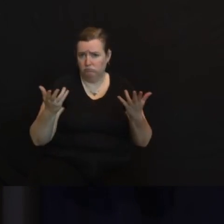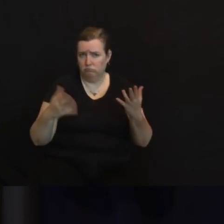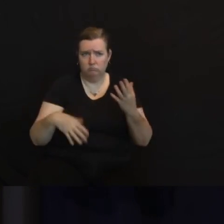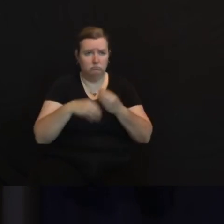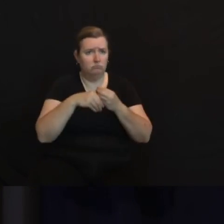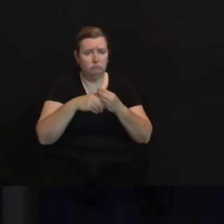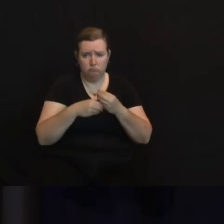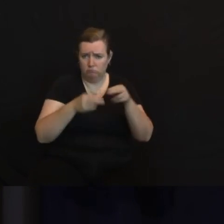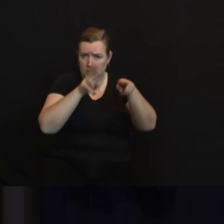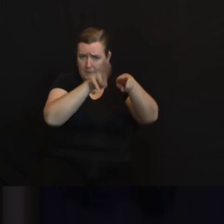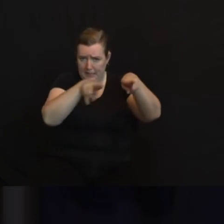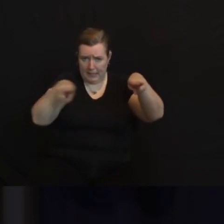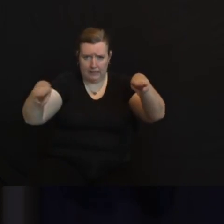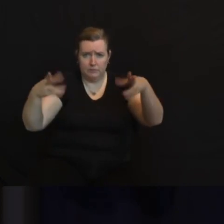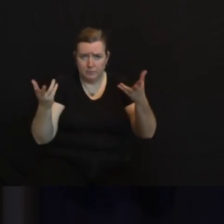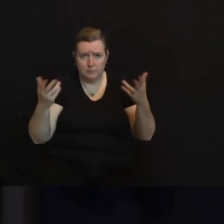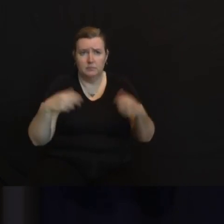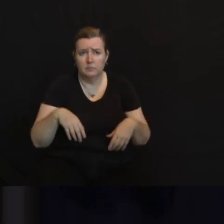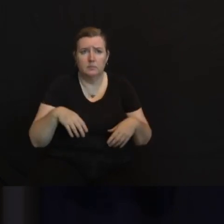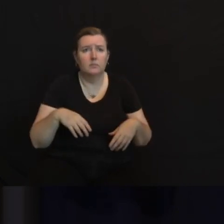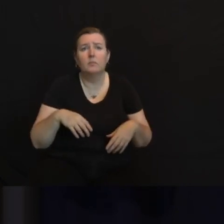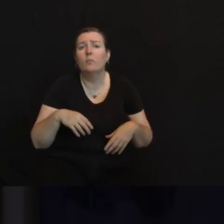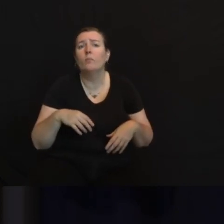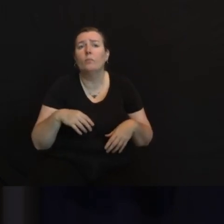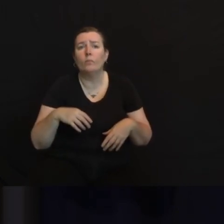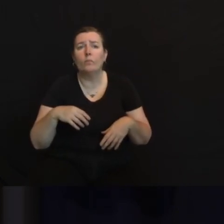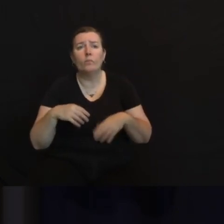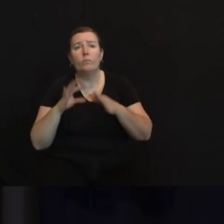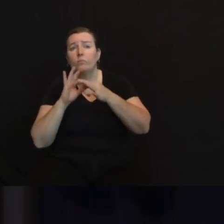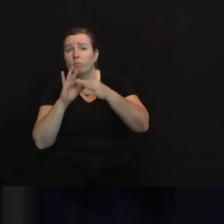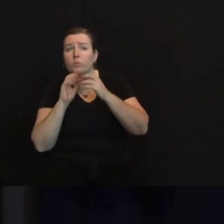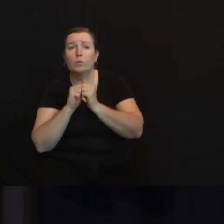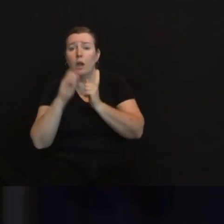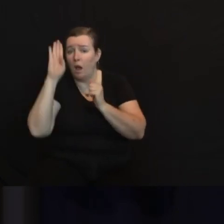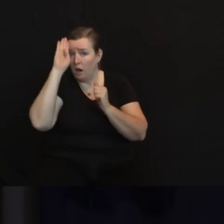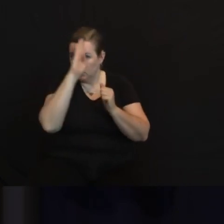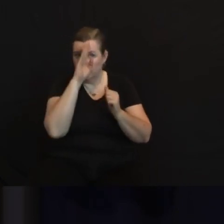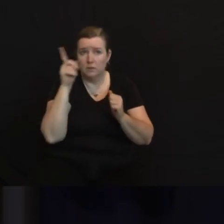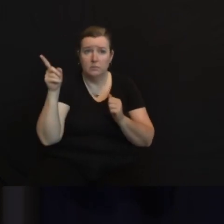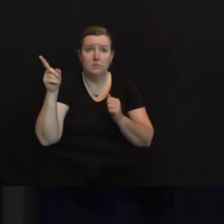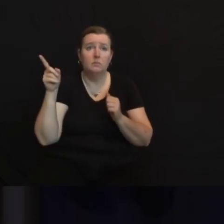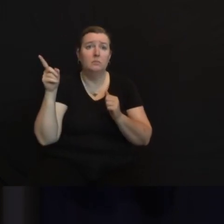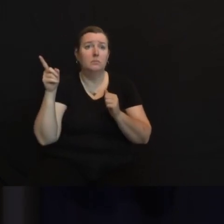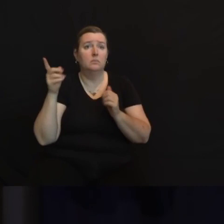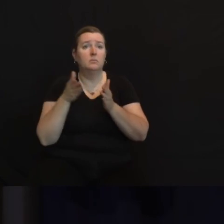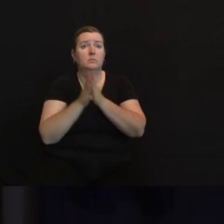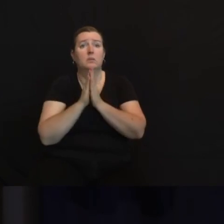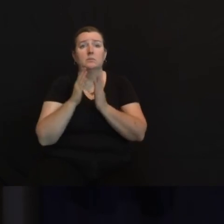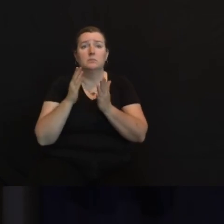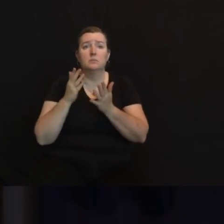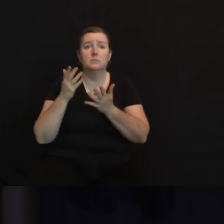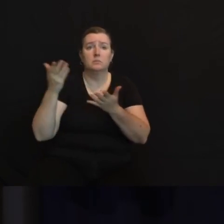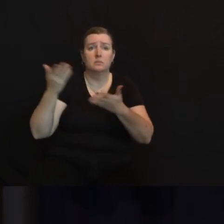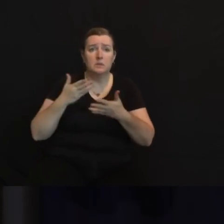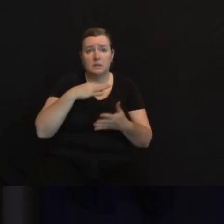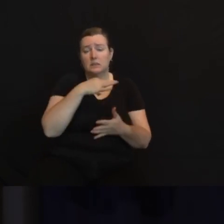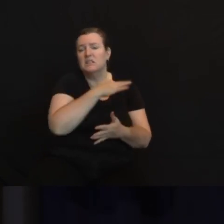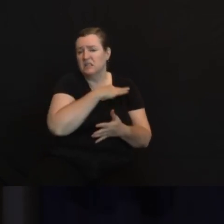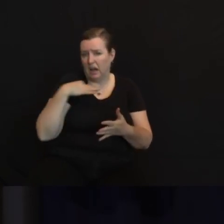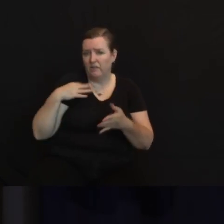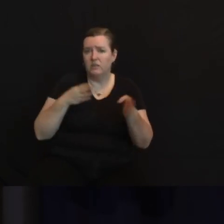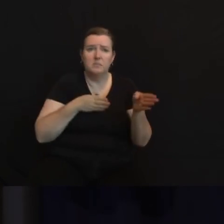additionally are working with them on staffing plans to build up to contingency or